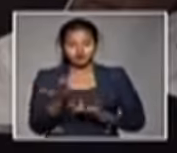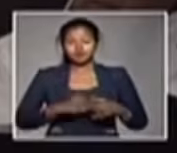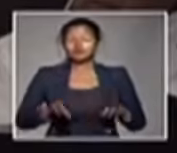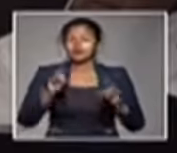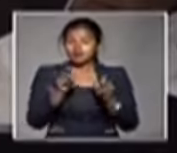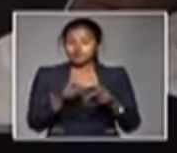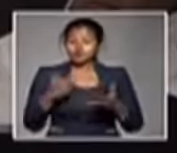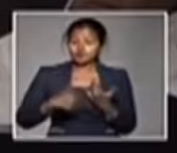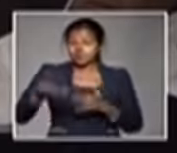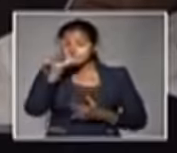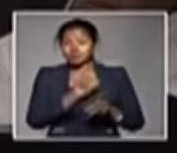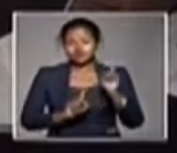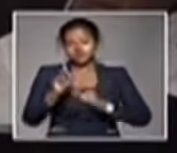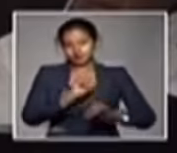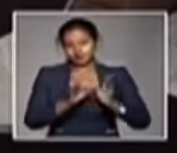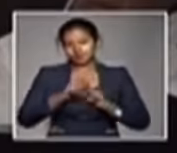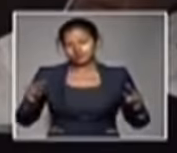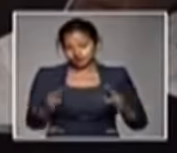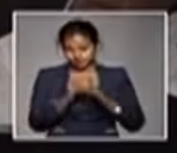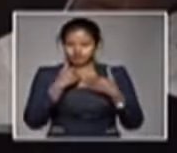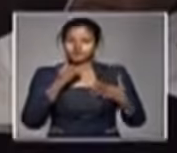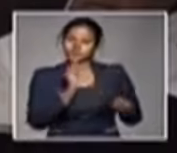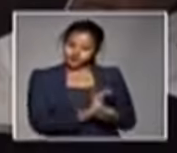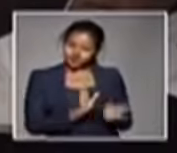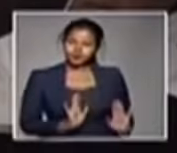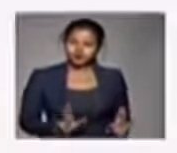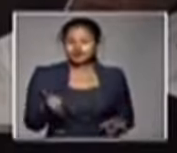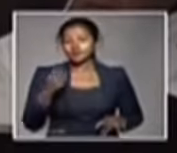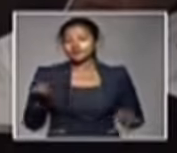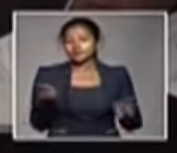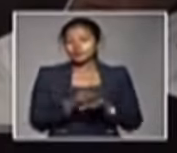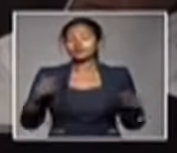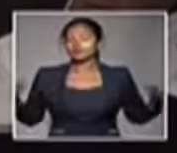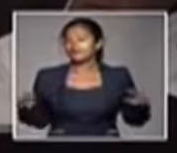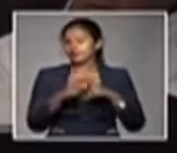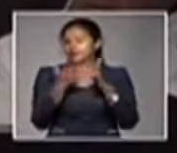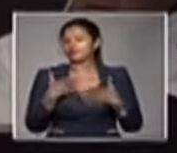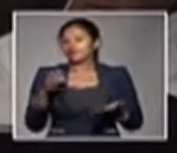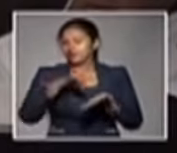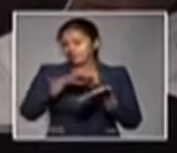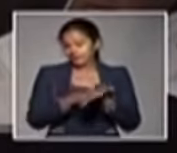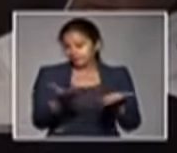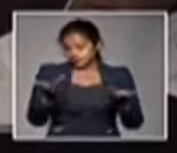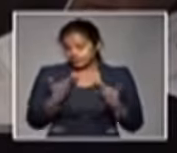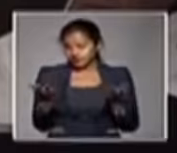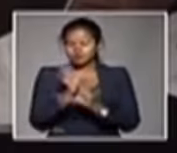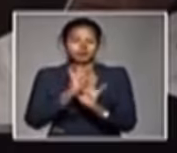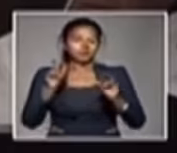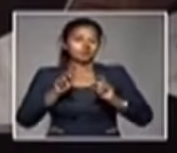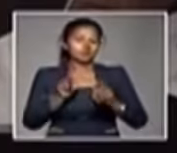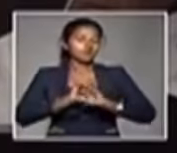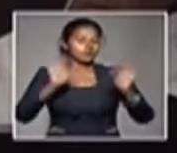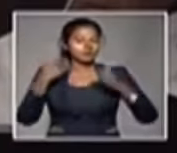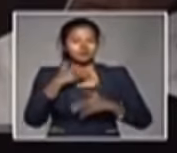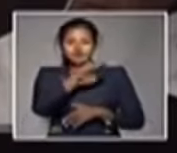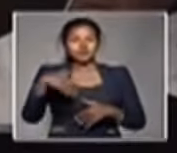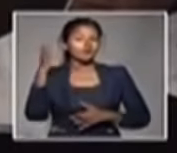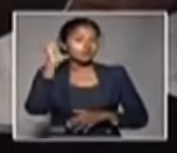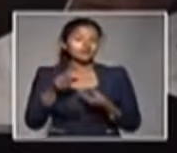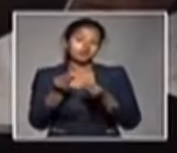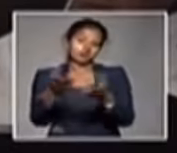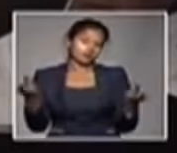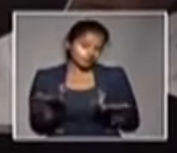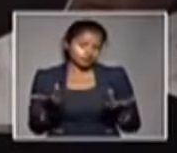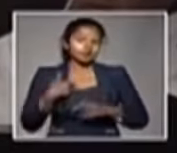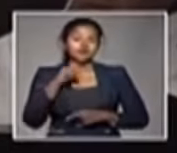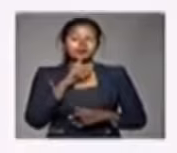7 conversations in Parliament. However, this house did not permit me to reveal those 7 conversations as well. That is because